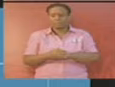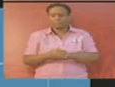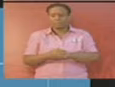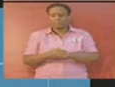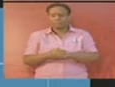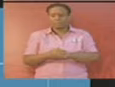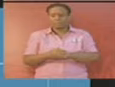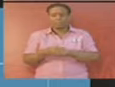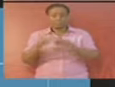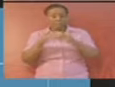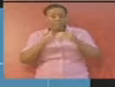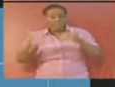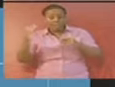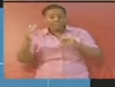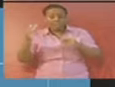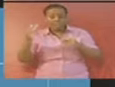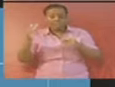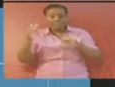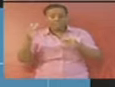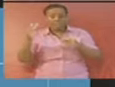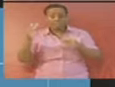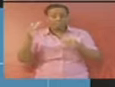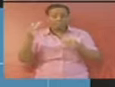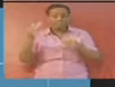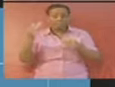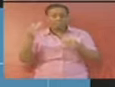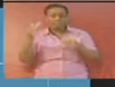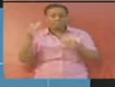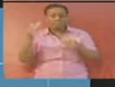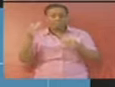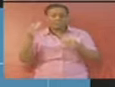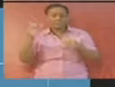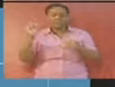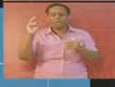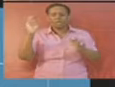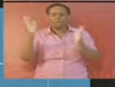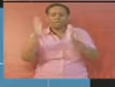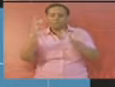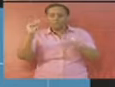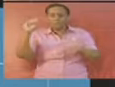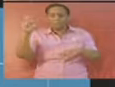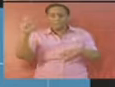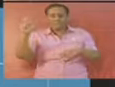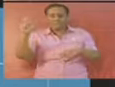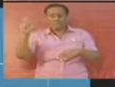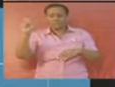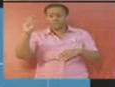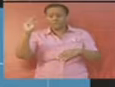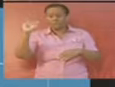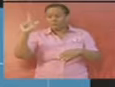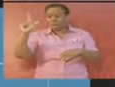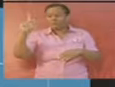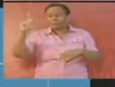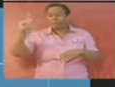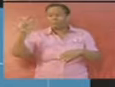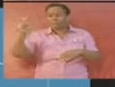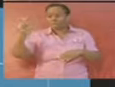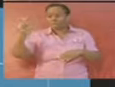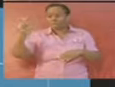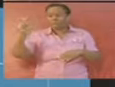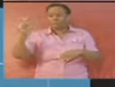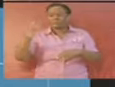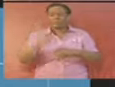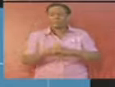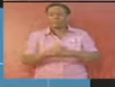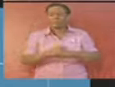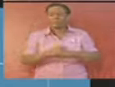So again, you see the smallpox. This is something that most clinicians, because of vaccination, have never seen in their life. I have never